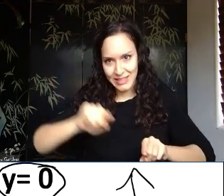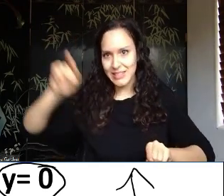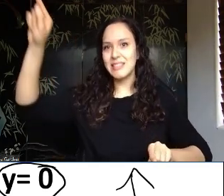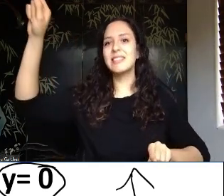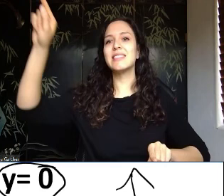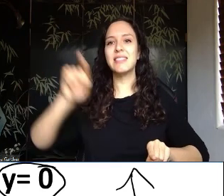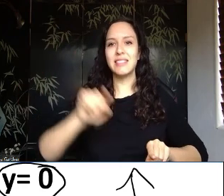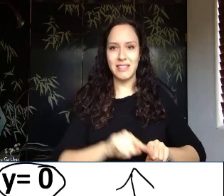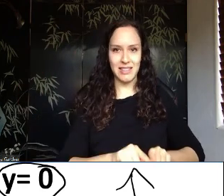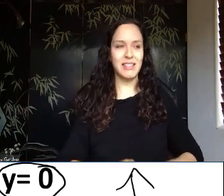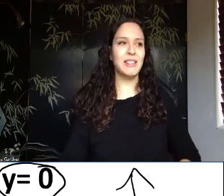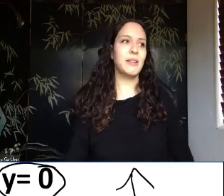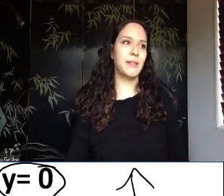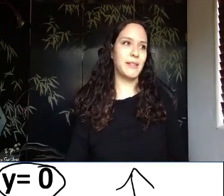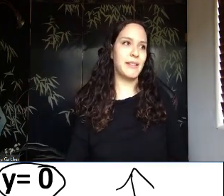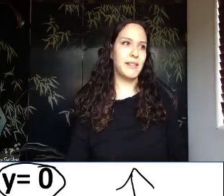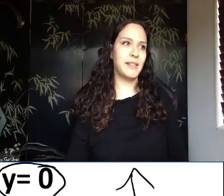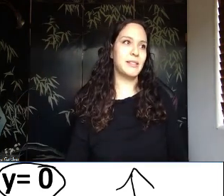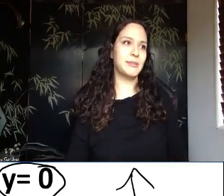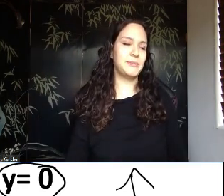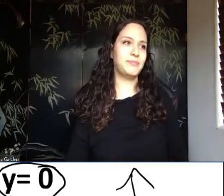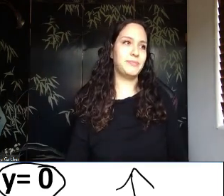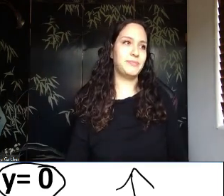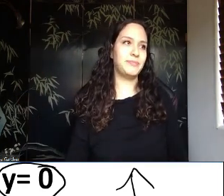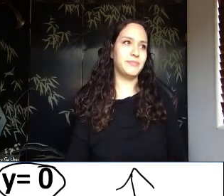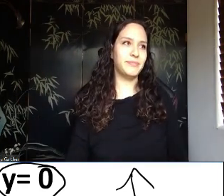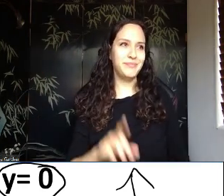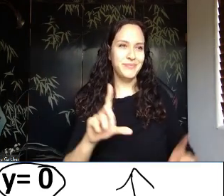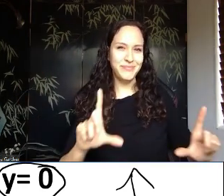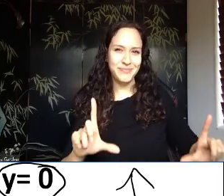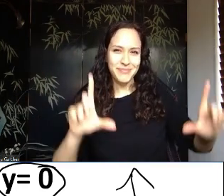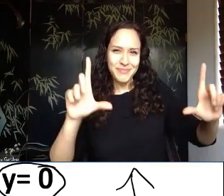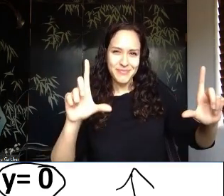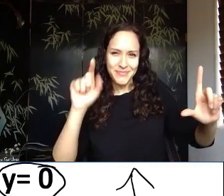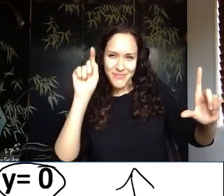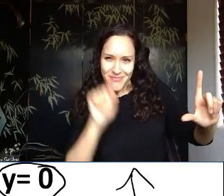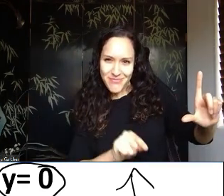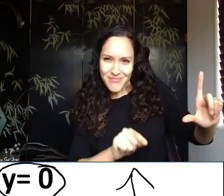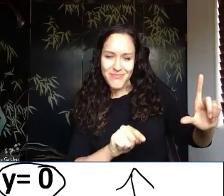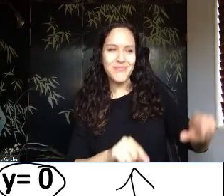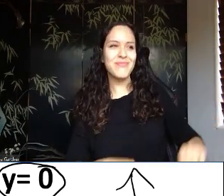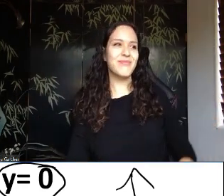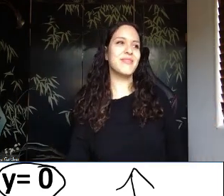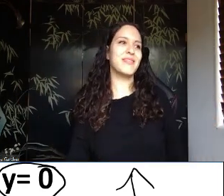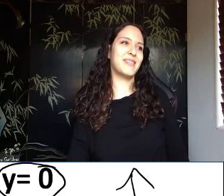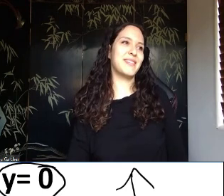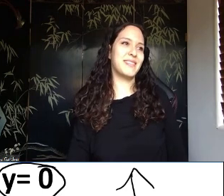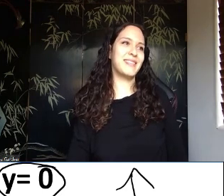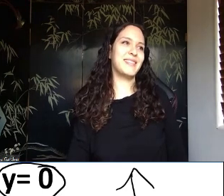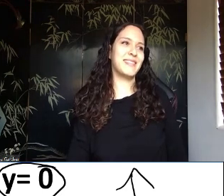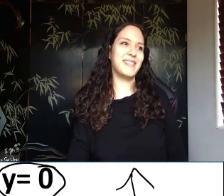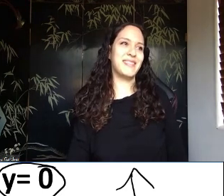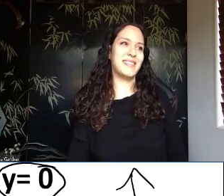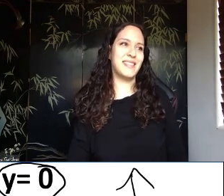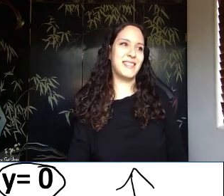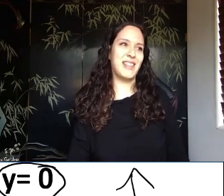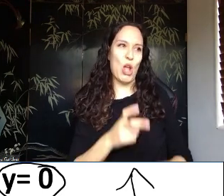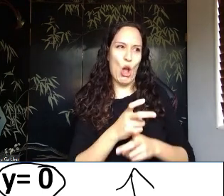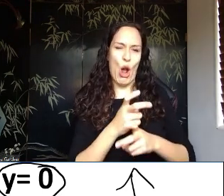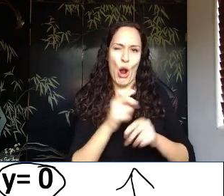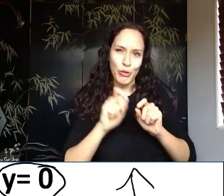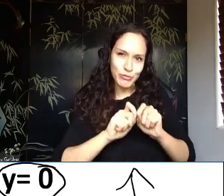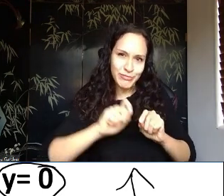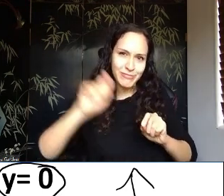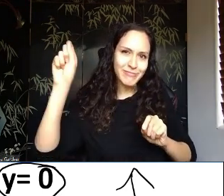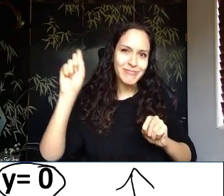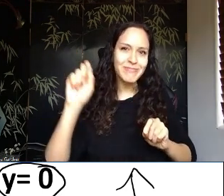Oh my god, I think it's because it's at the bottom of the screen and I'm writing vertically onto my computer.